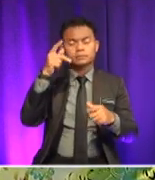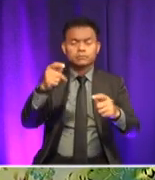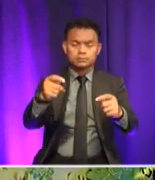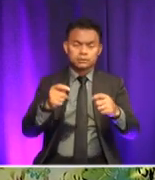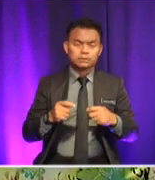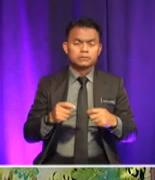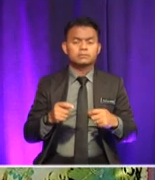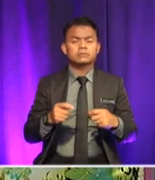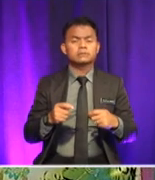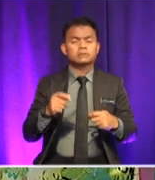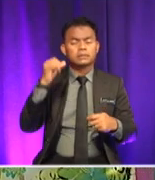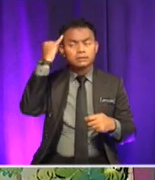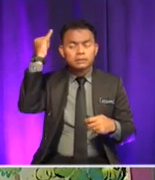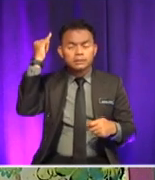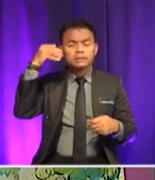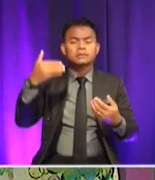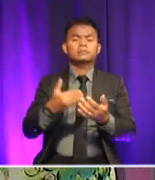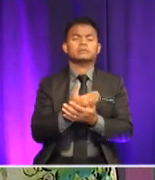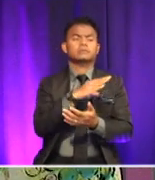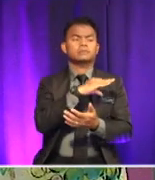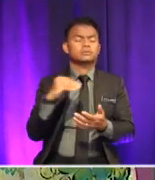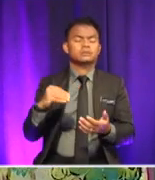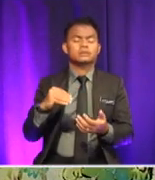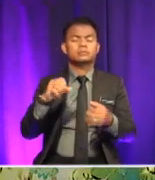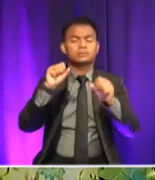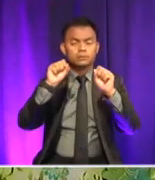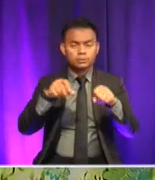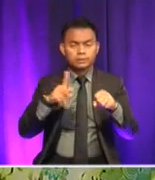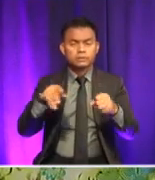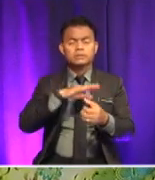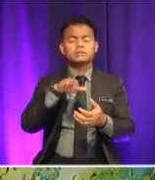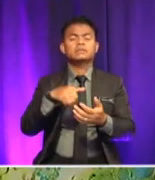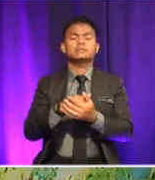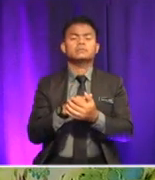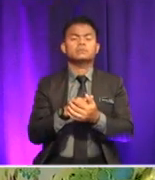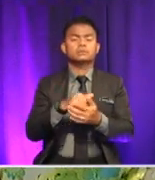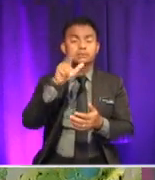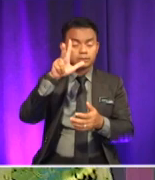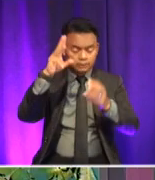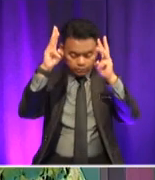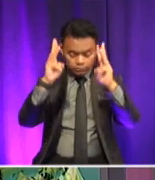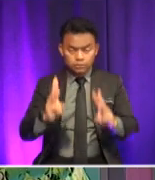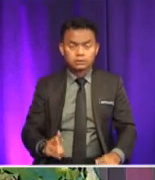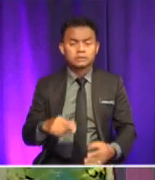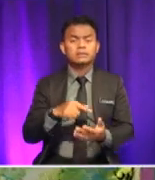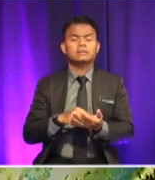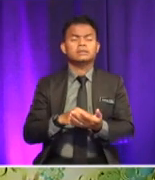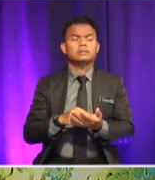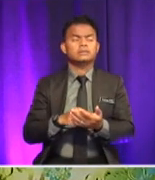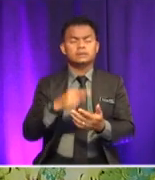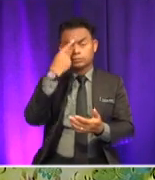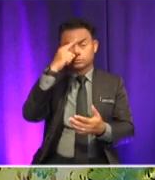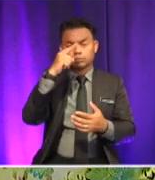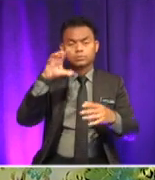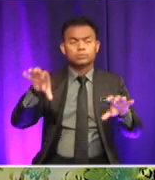he allow these three characters to embrace their new identity. That is the reason why I put a slash there. The second